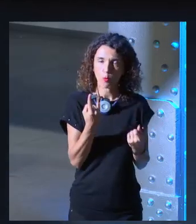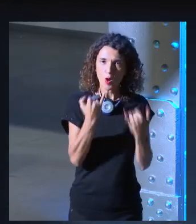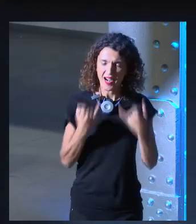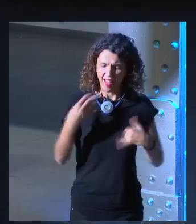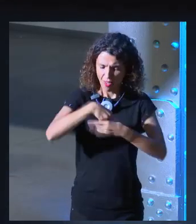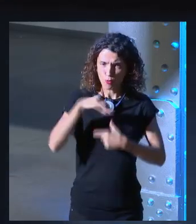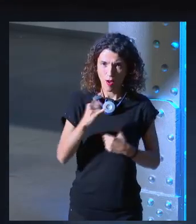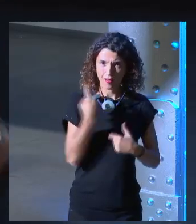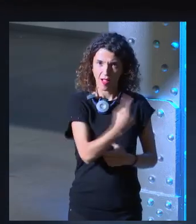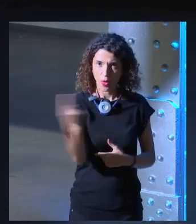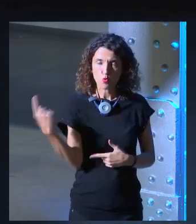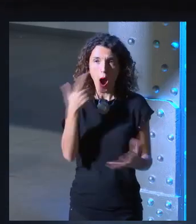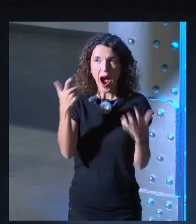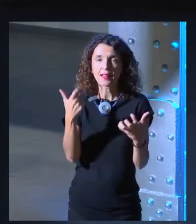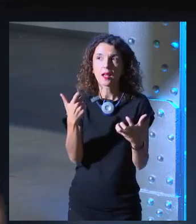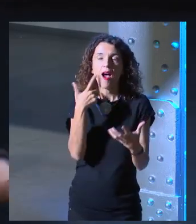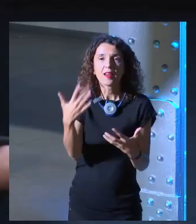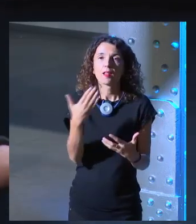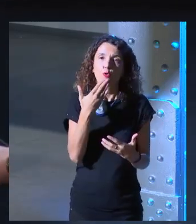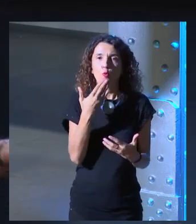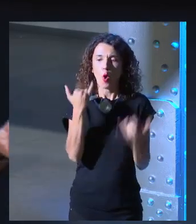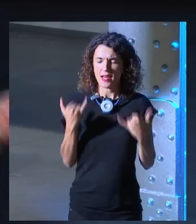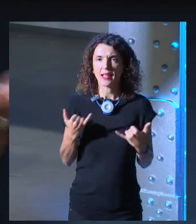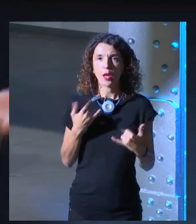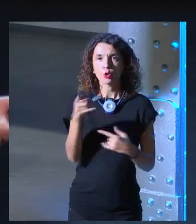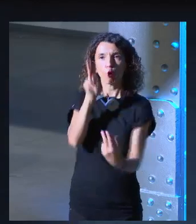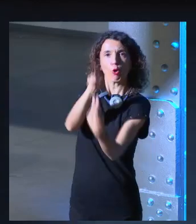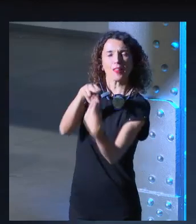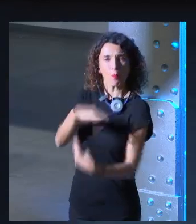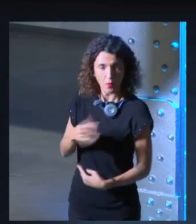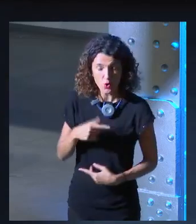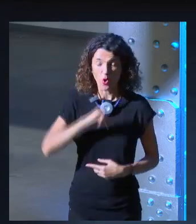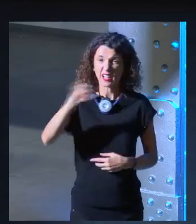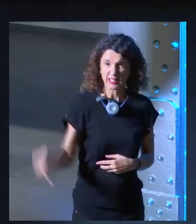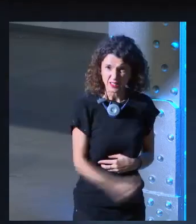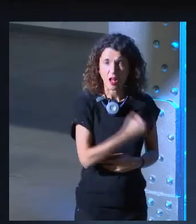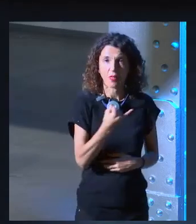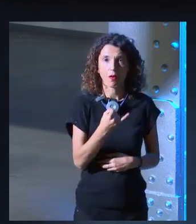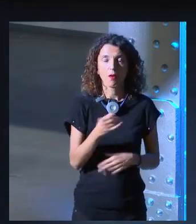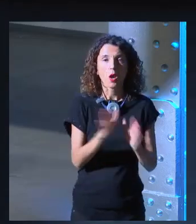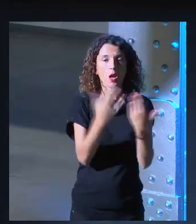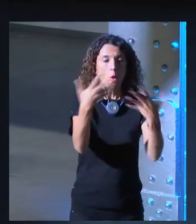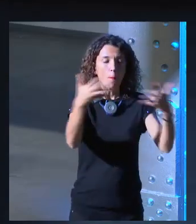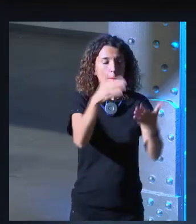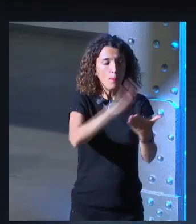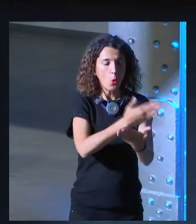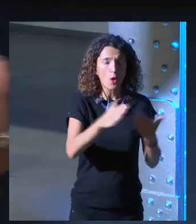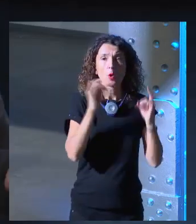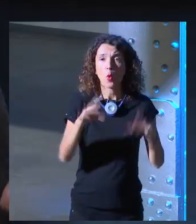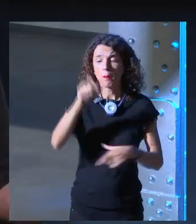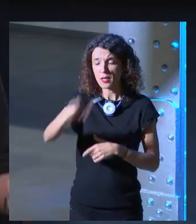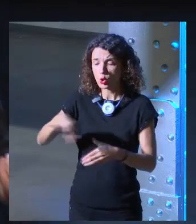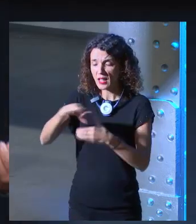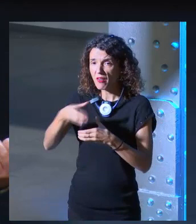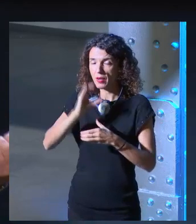yourself into. When I'm tired, I'll read a poem like I'd have a shot of espresso, because it just gives me a hit, lets